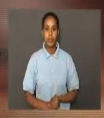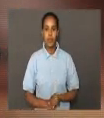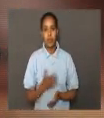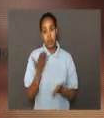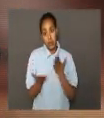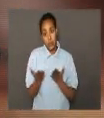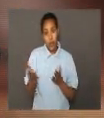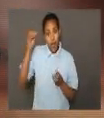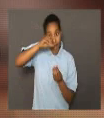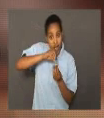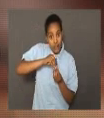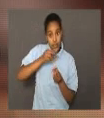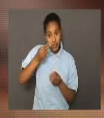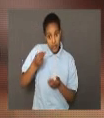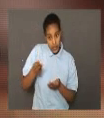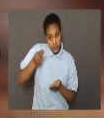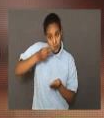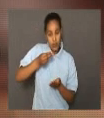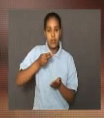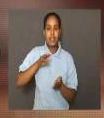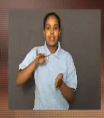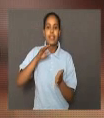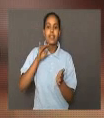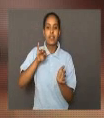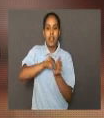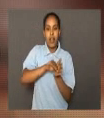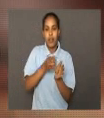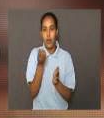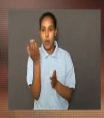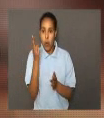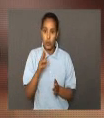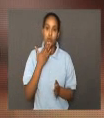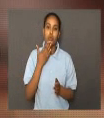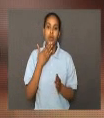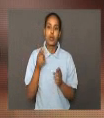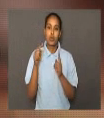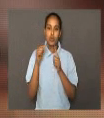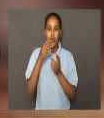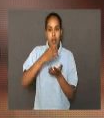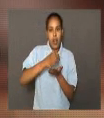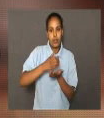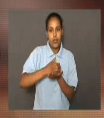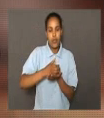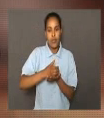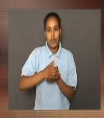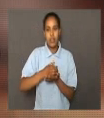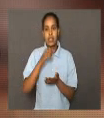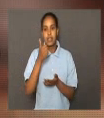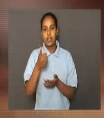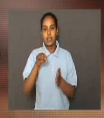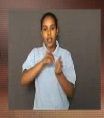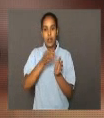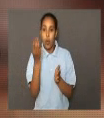If you add a spoonful of salt or sugar to a glass of water, the salt